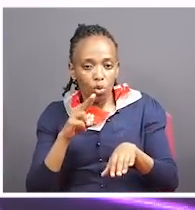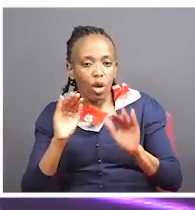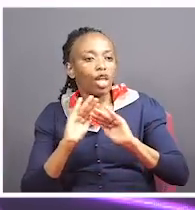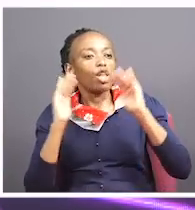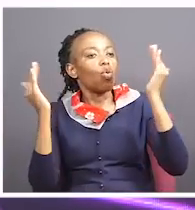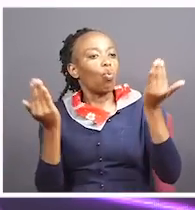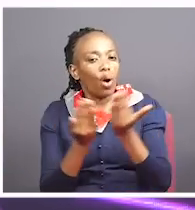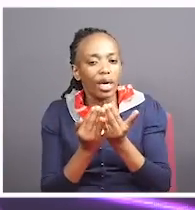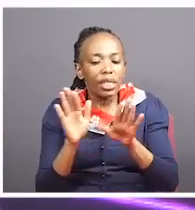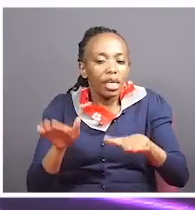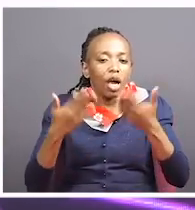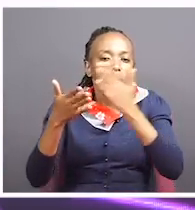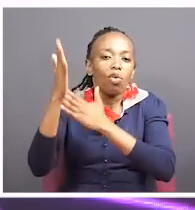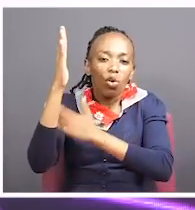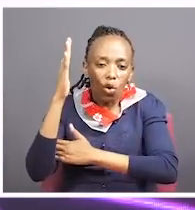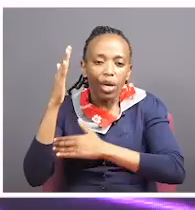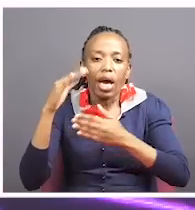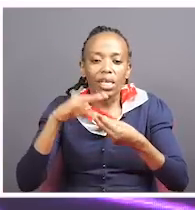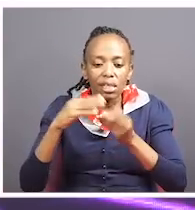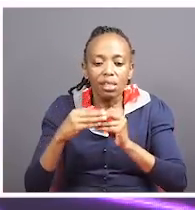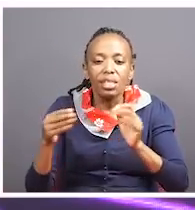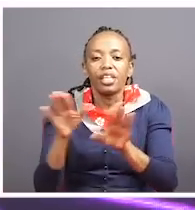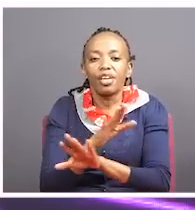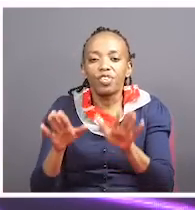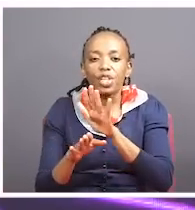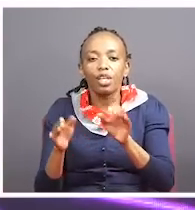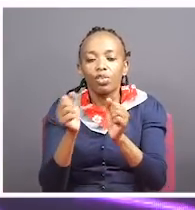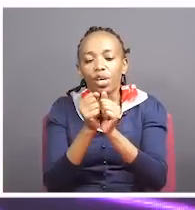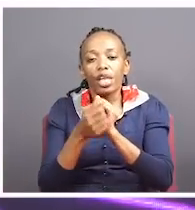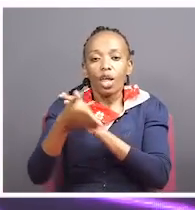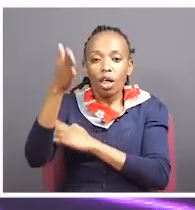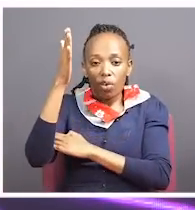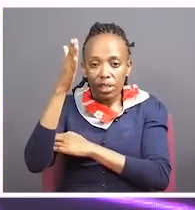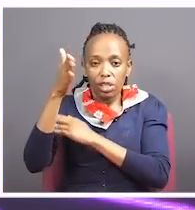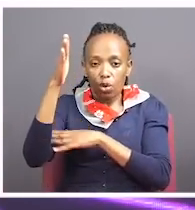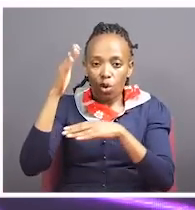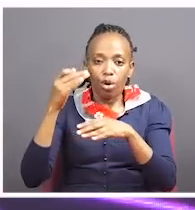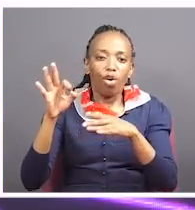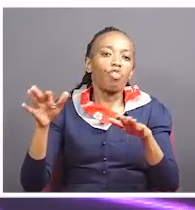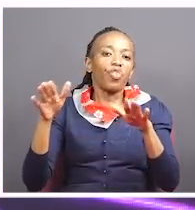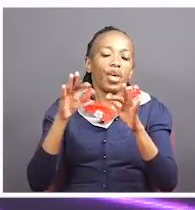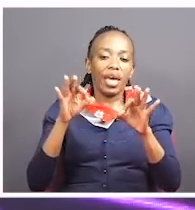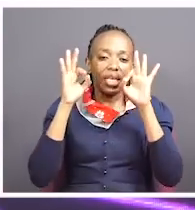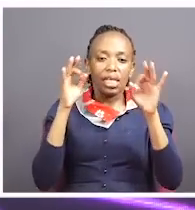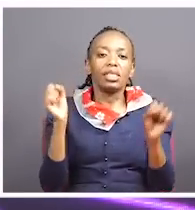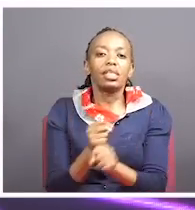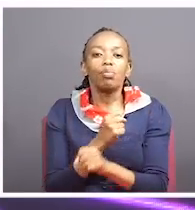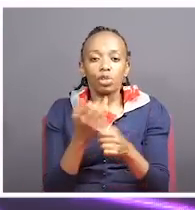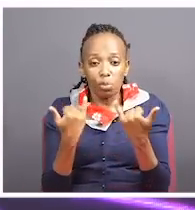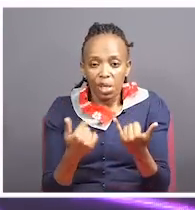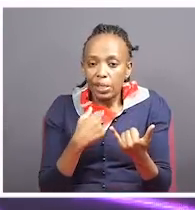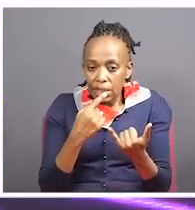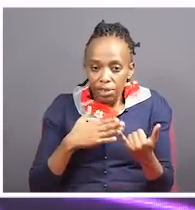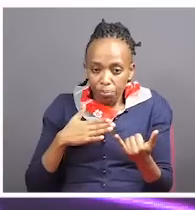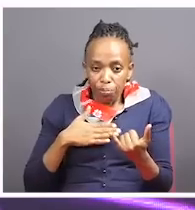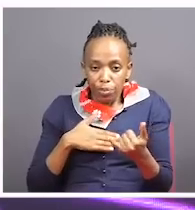the universe and the way God has put everything together, God is a God of excellence. We cannot